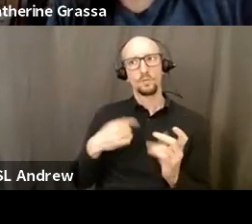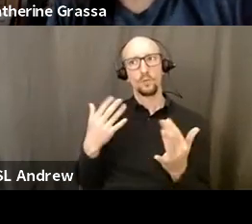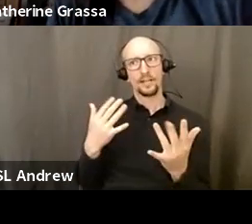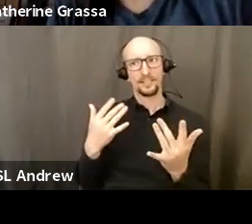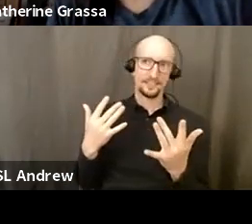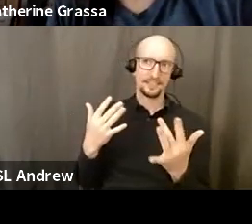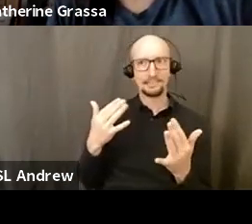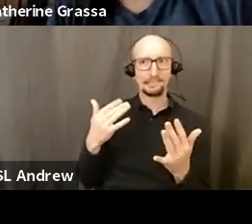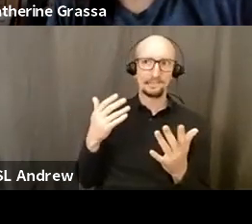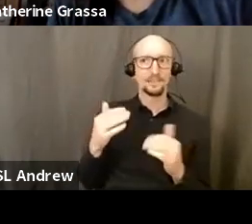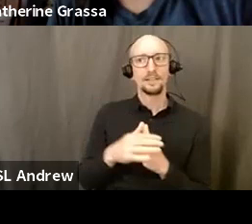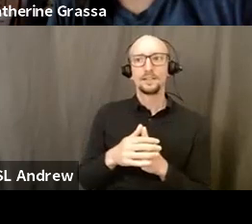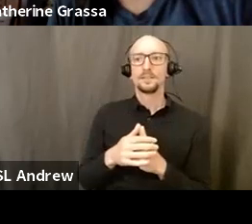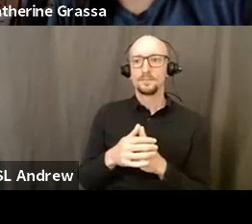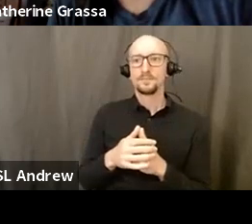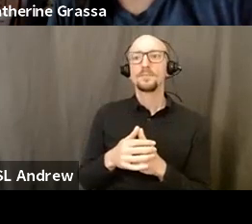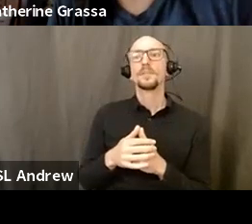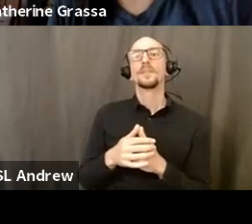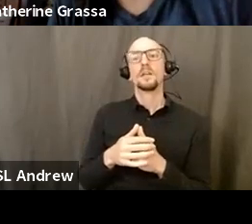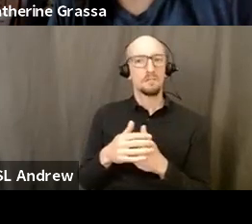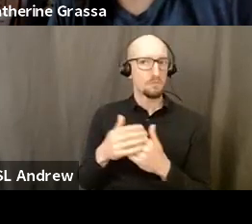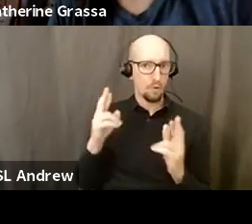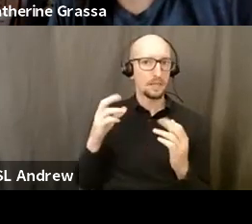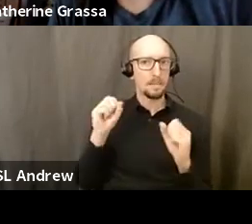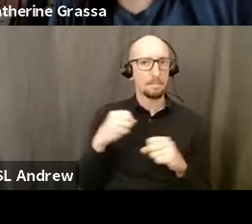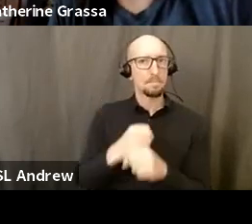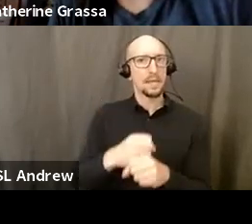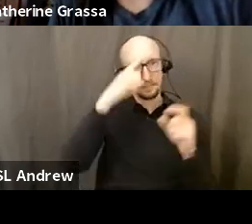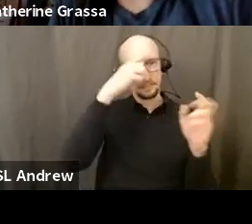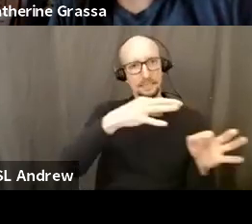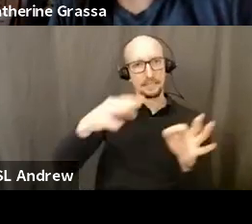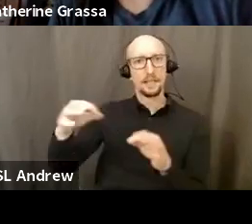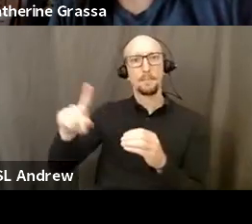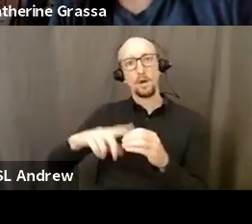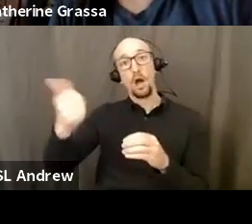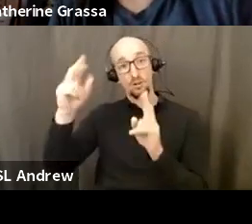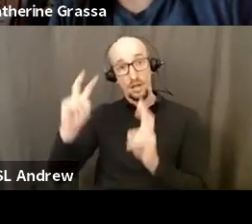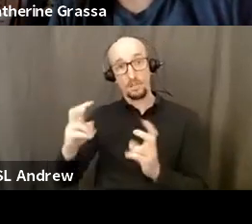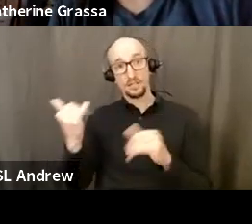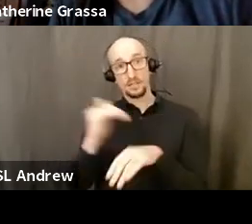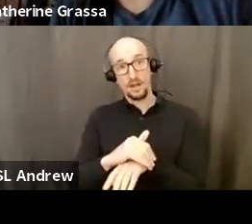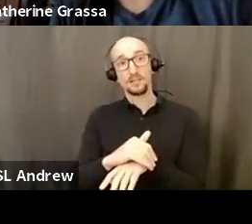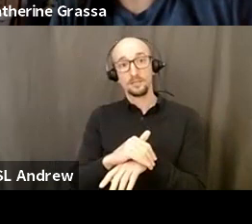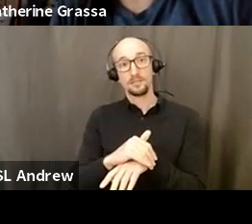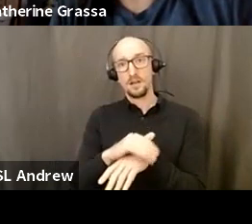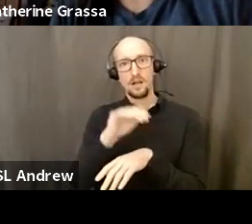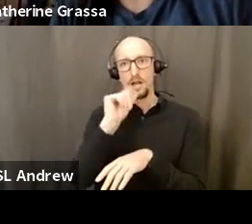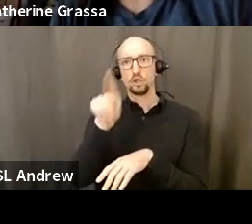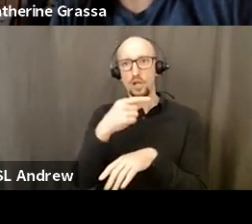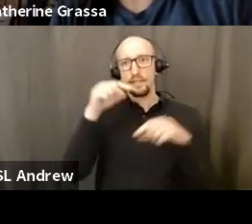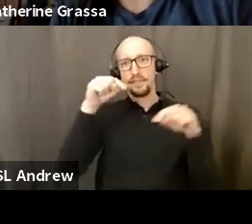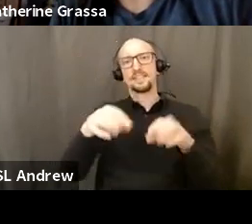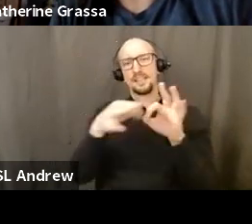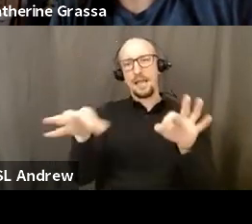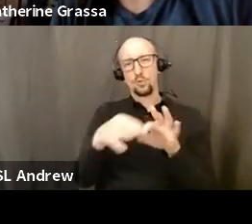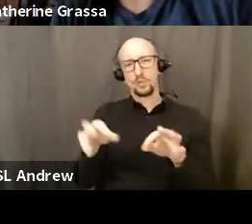points perhaps, and be able to come to some consensus on something else tonight. And we can kind of work on the language